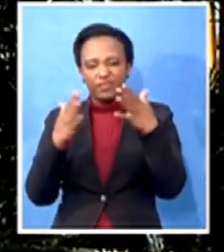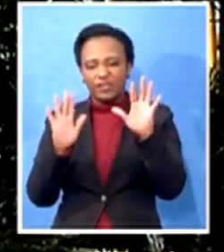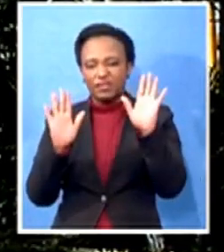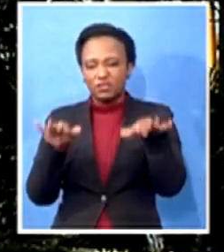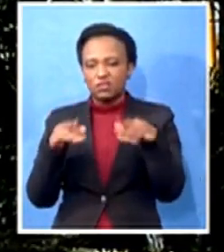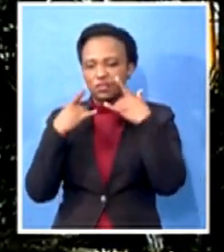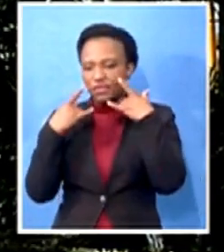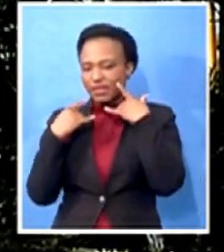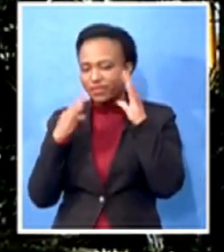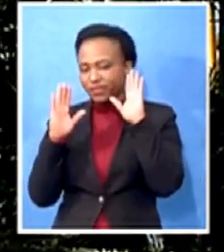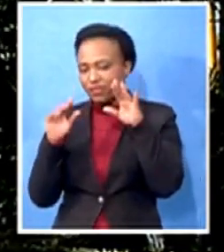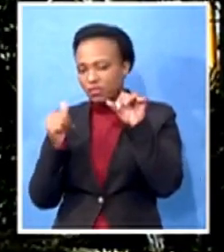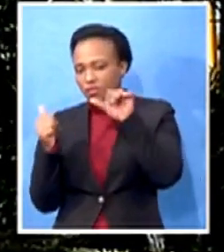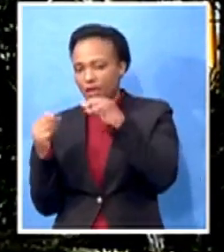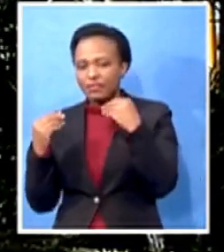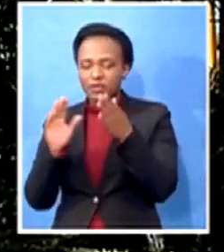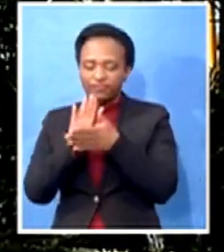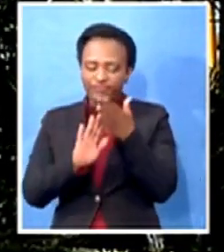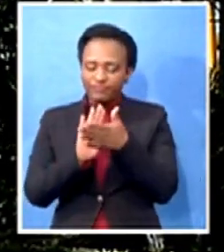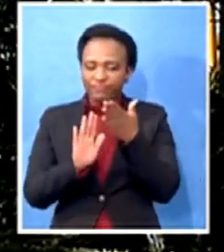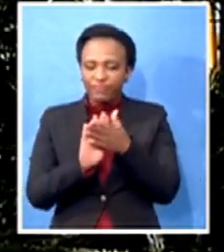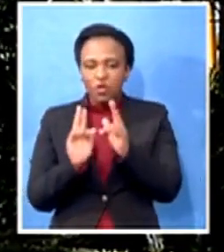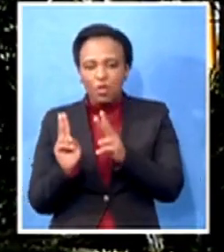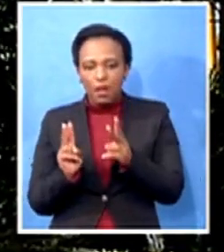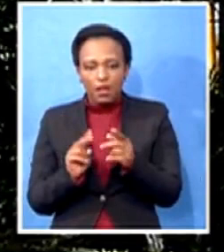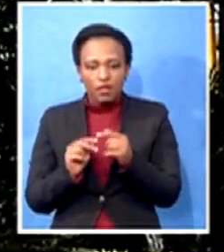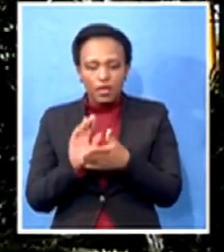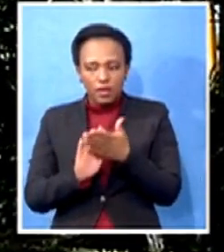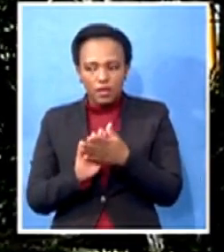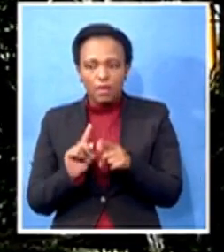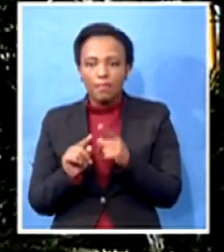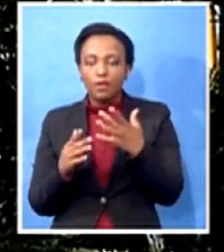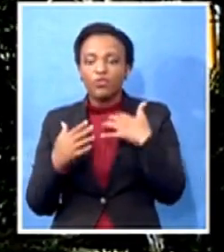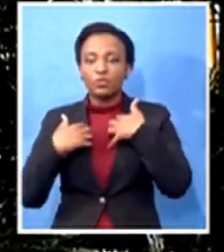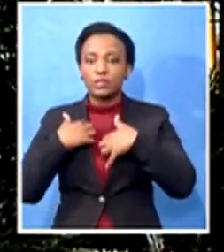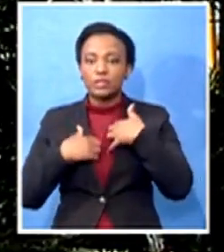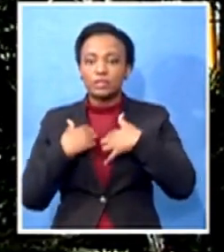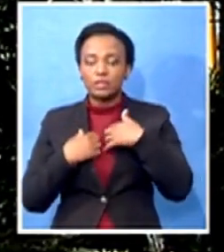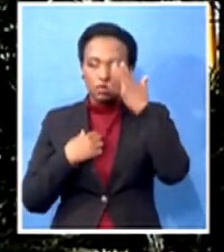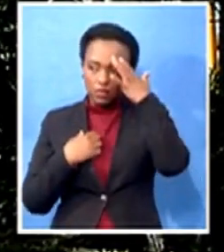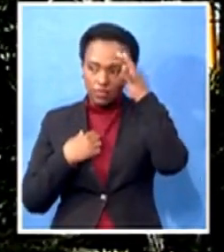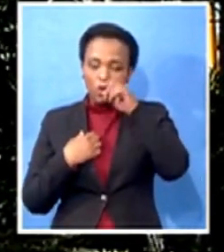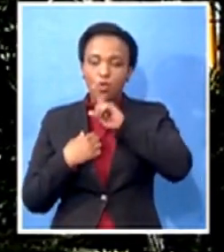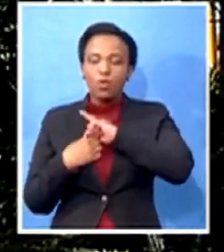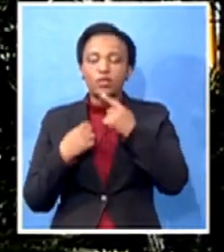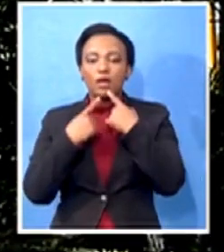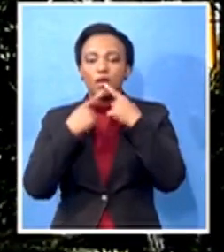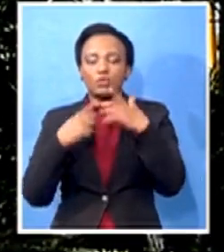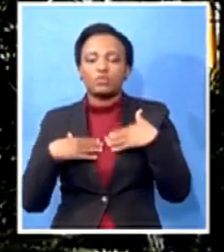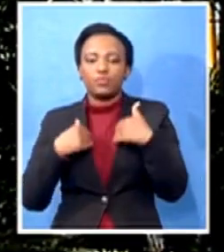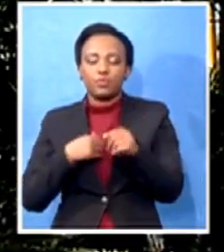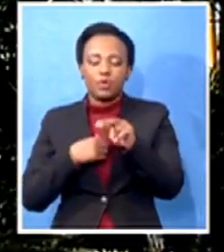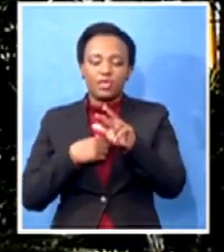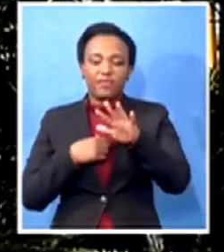So although we have seen with excitement from the government announcing that our recovery, like you said, is at 85%, the beds in the hospitals are